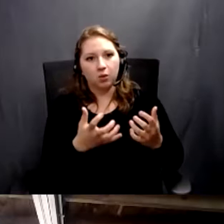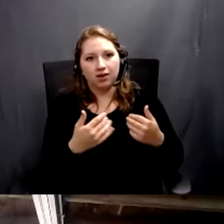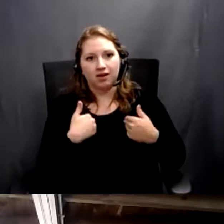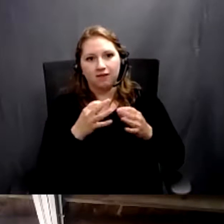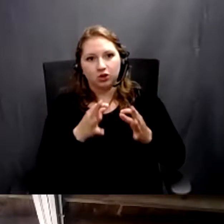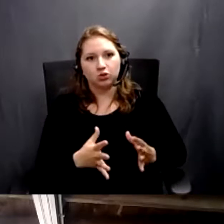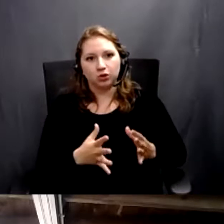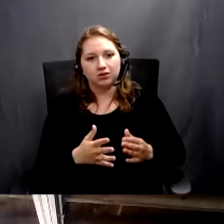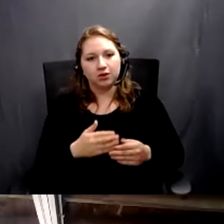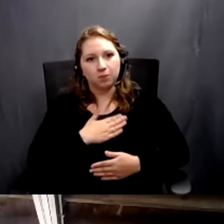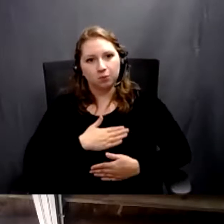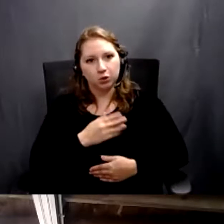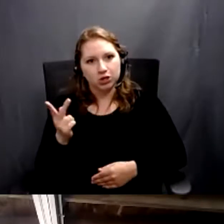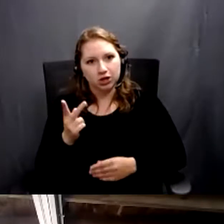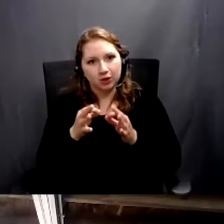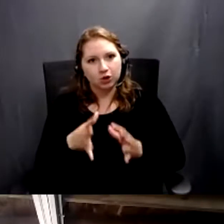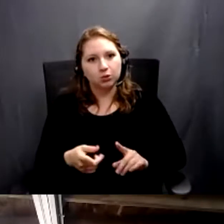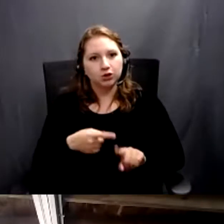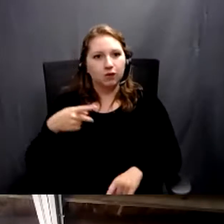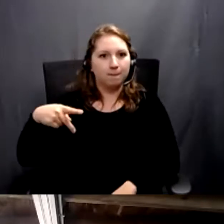our interpreters from Purple today.